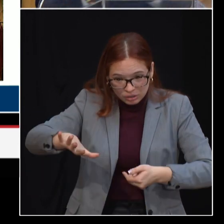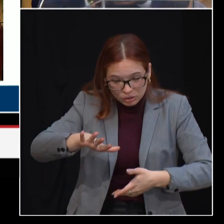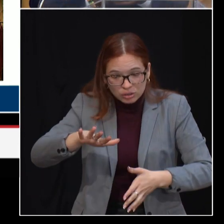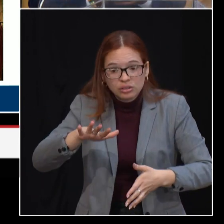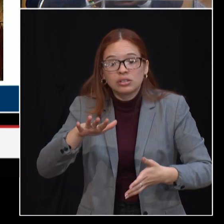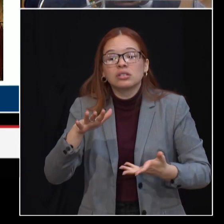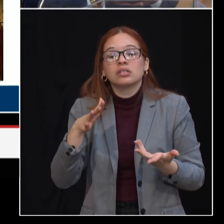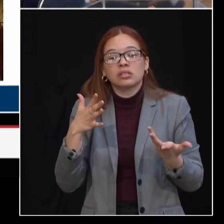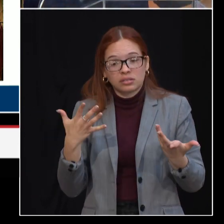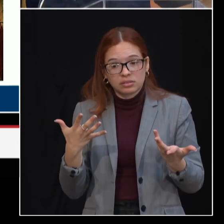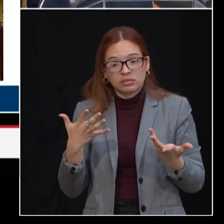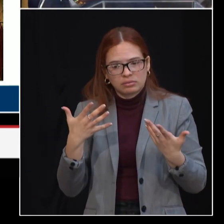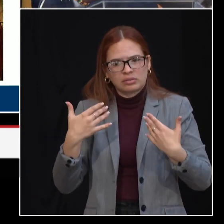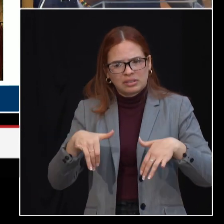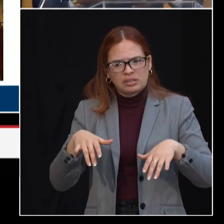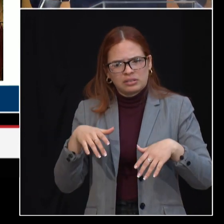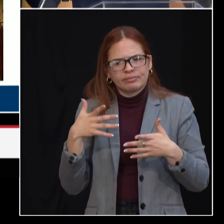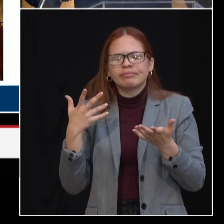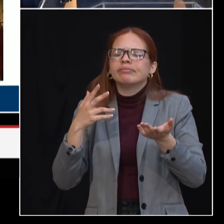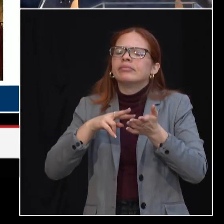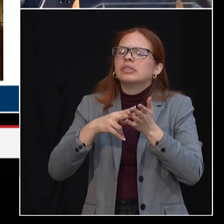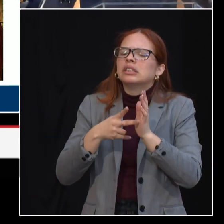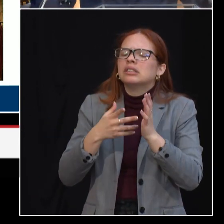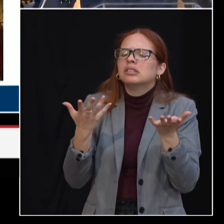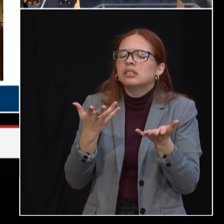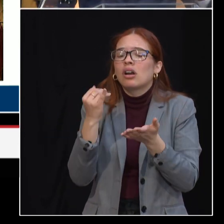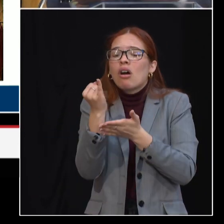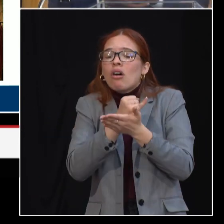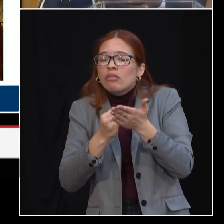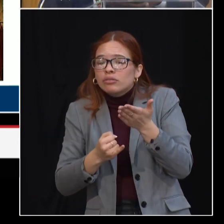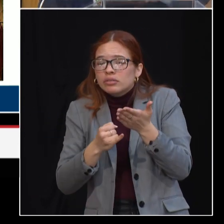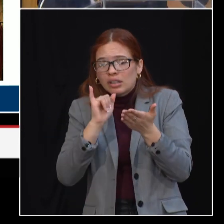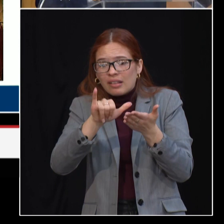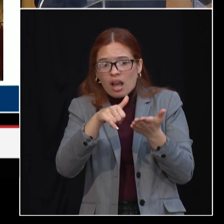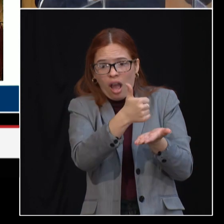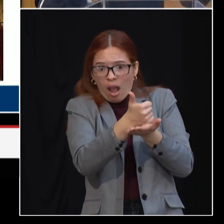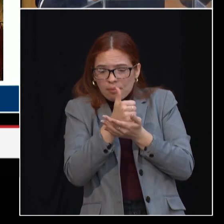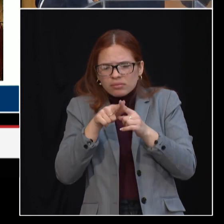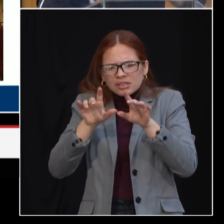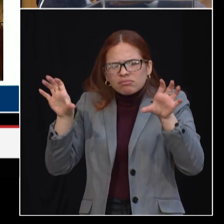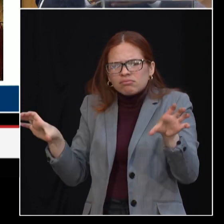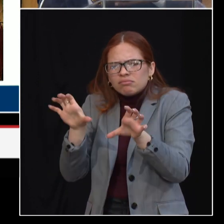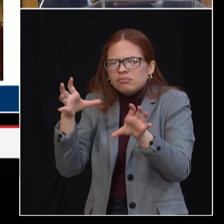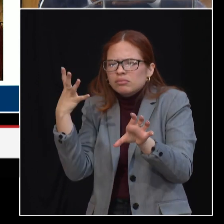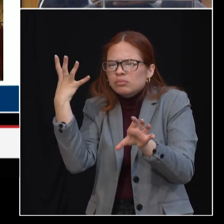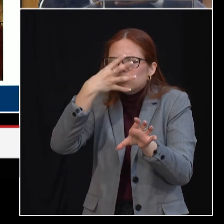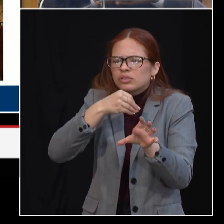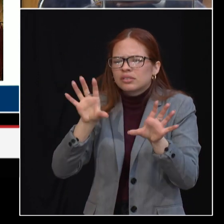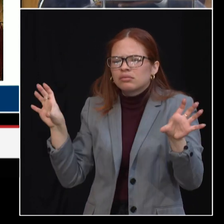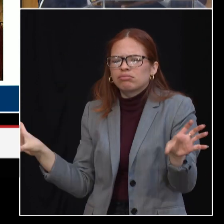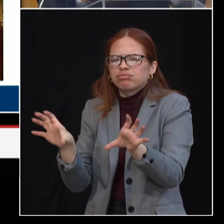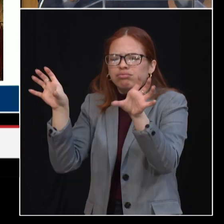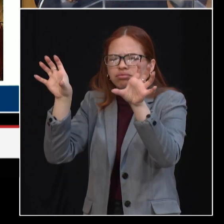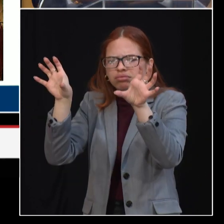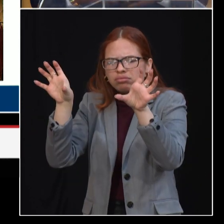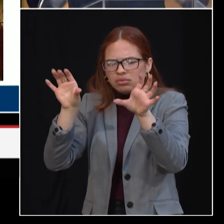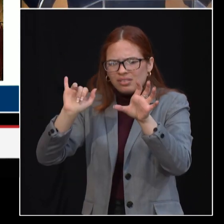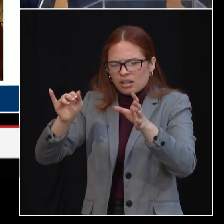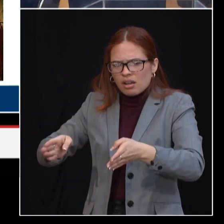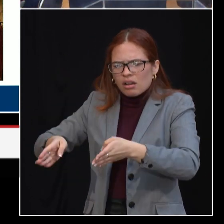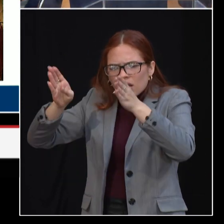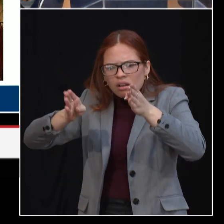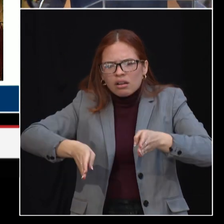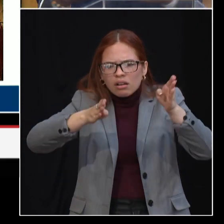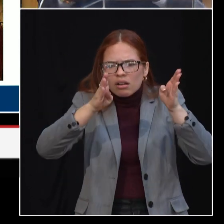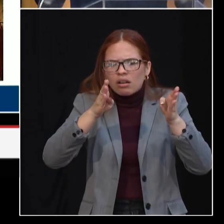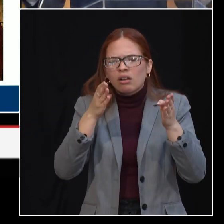means is that for the artists who help beautify this program, we will mint their artwork so that they can